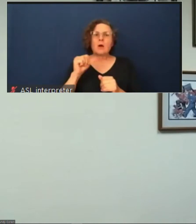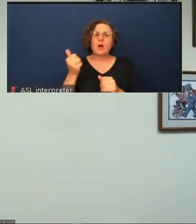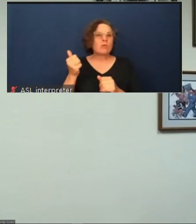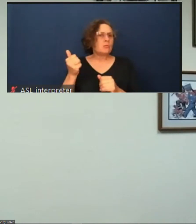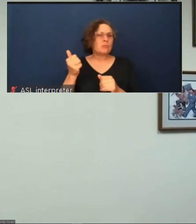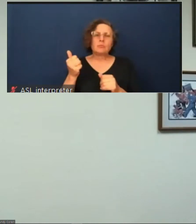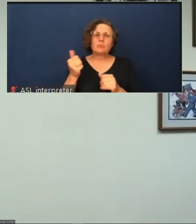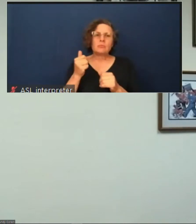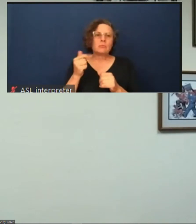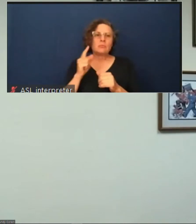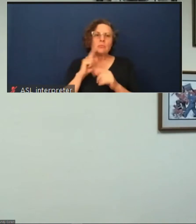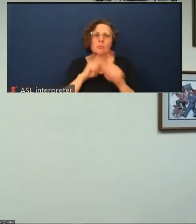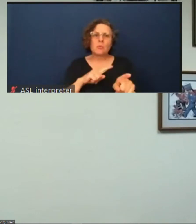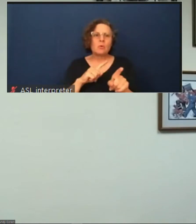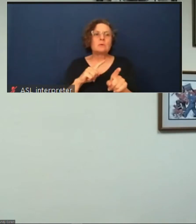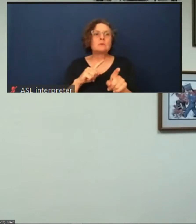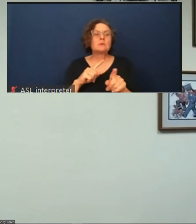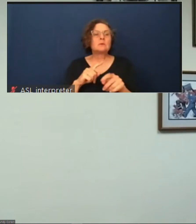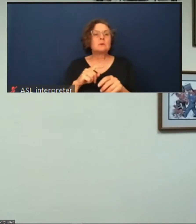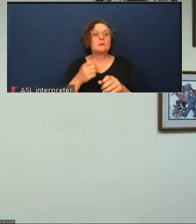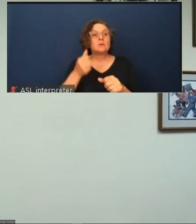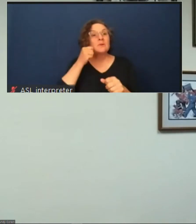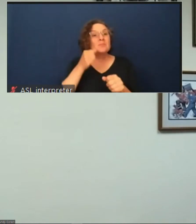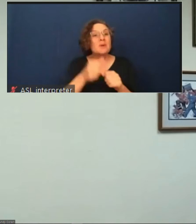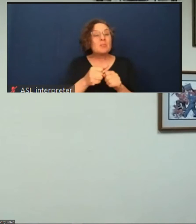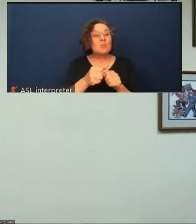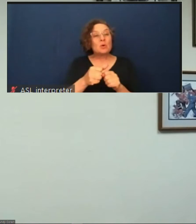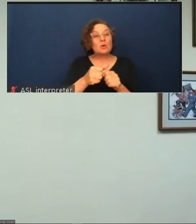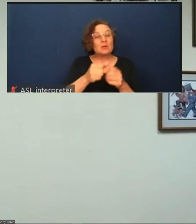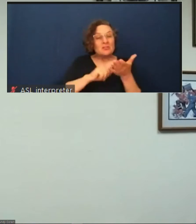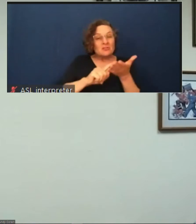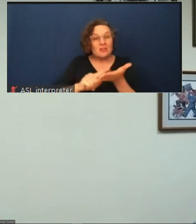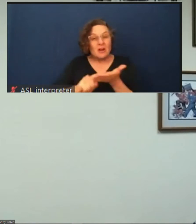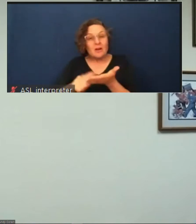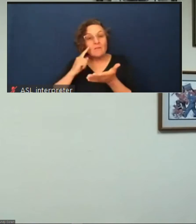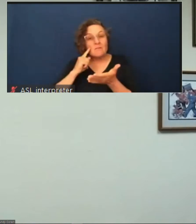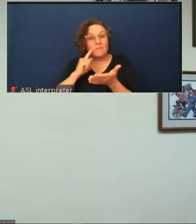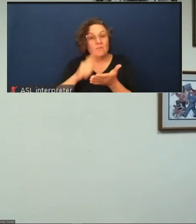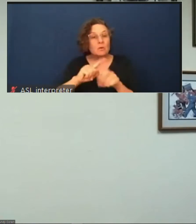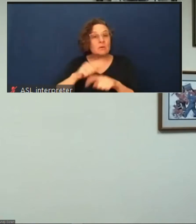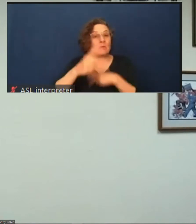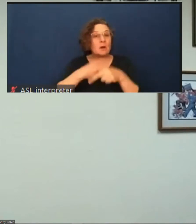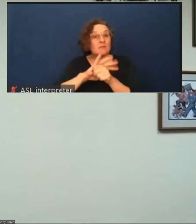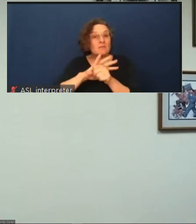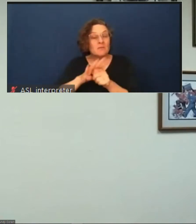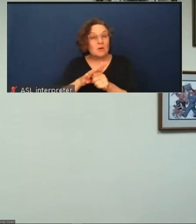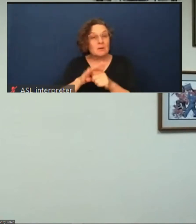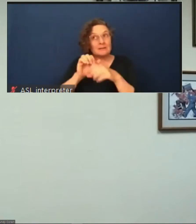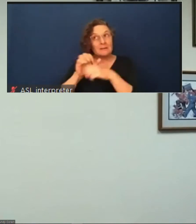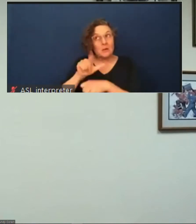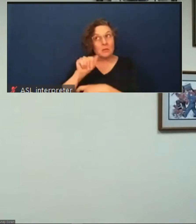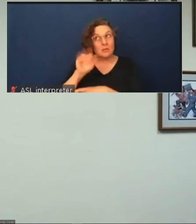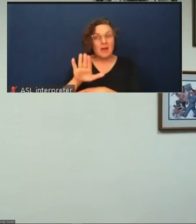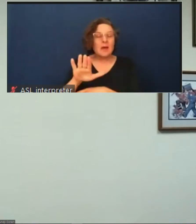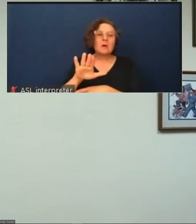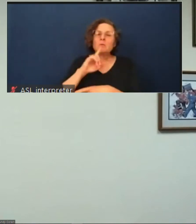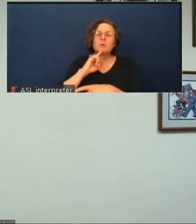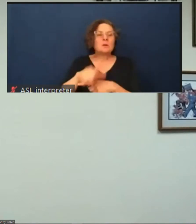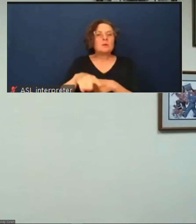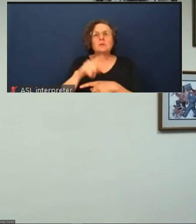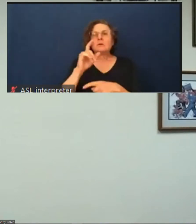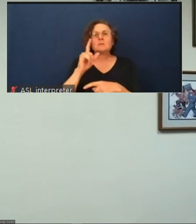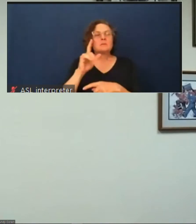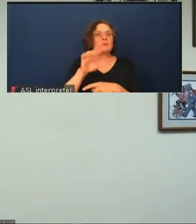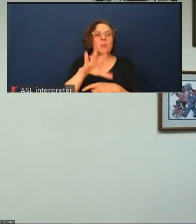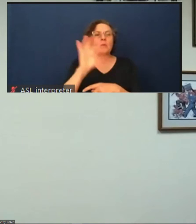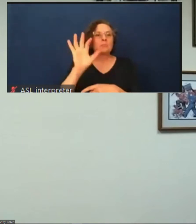back. Remember that these are randomly selected from the Valencia lab. They run them when they can, and they let us know,